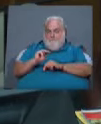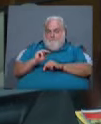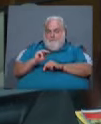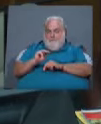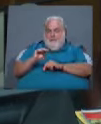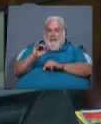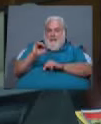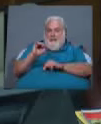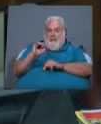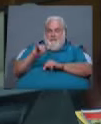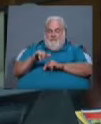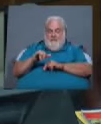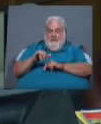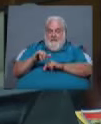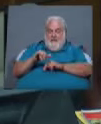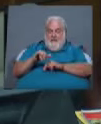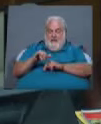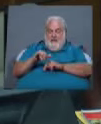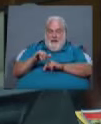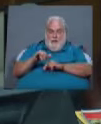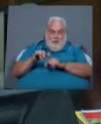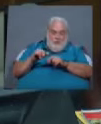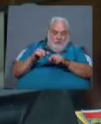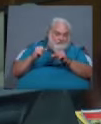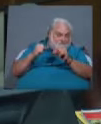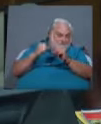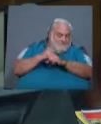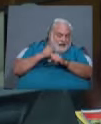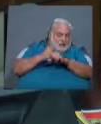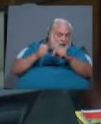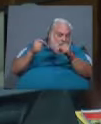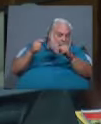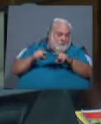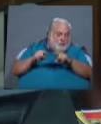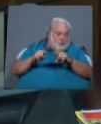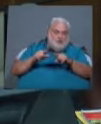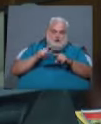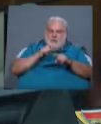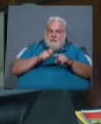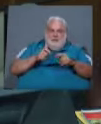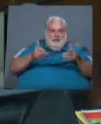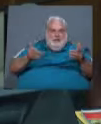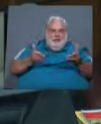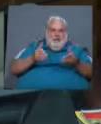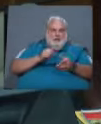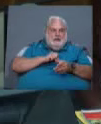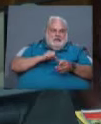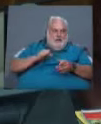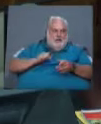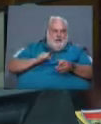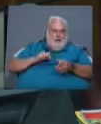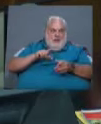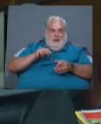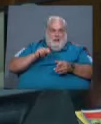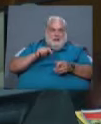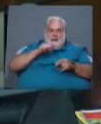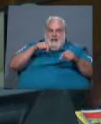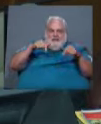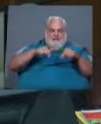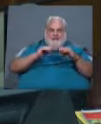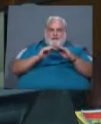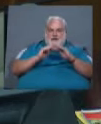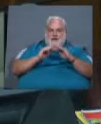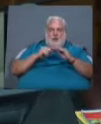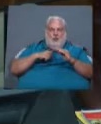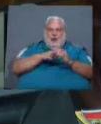The fight on whether or not this charter should happen should be at the charter authorizing panel, Senator Elliott, not here in this venue.